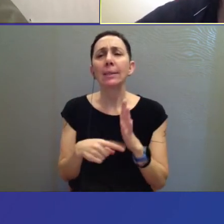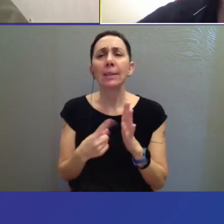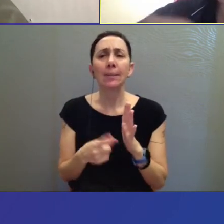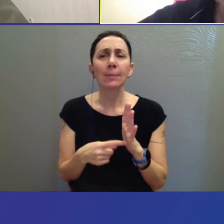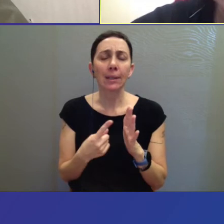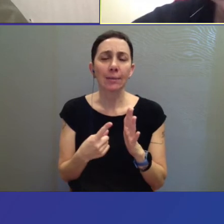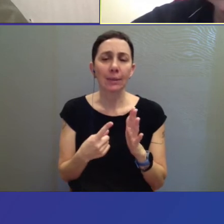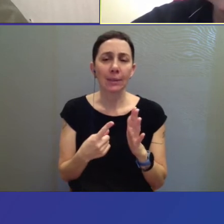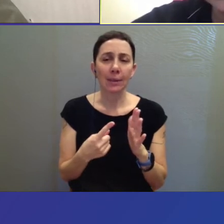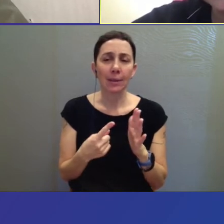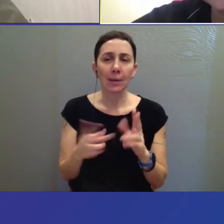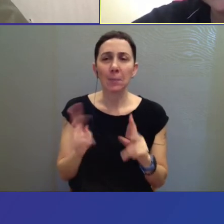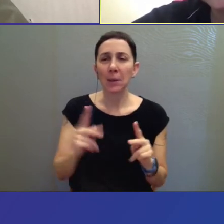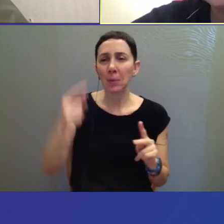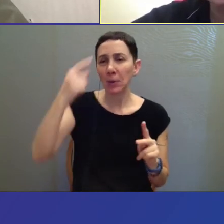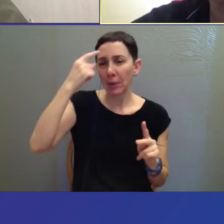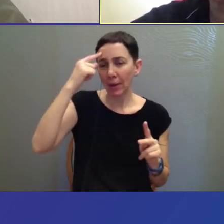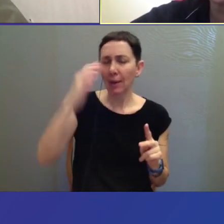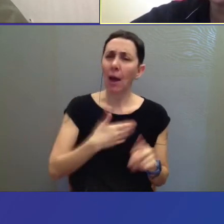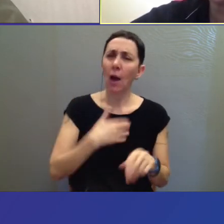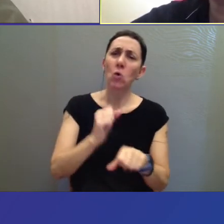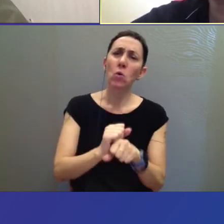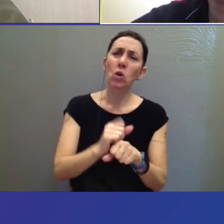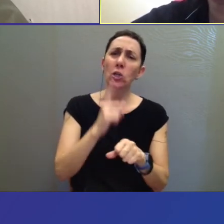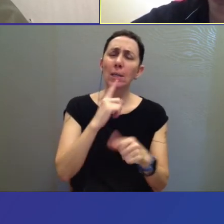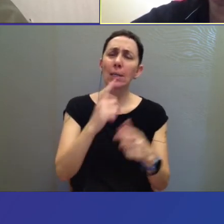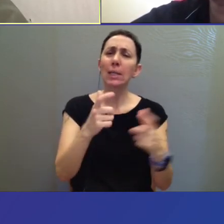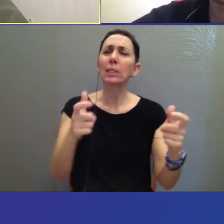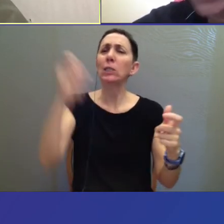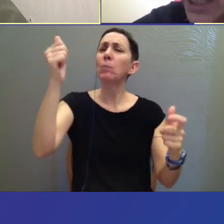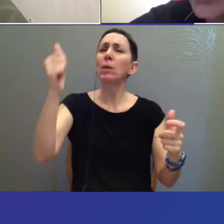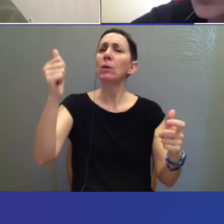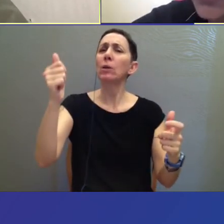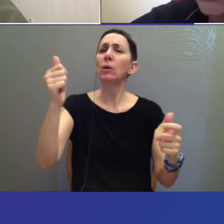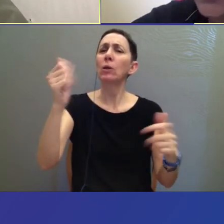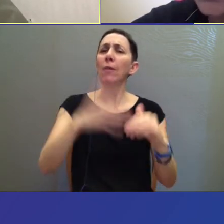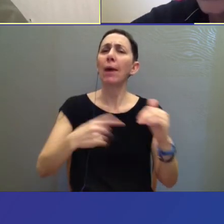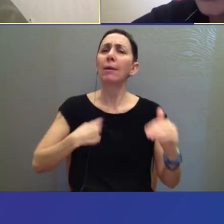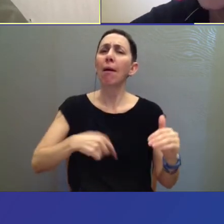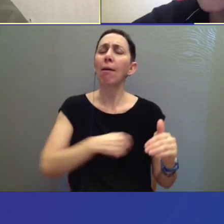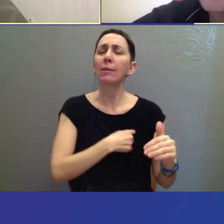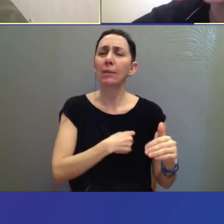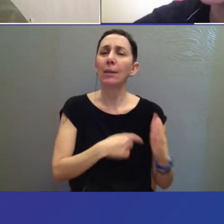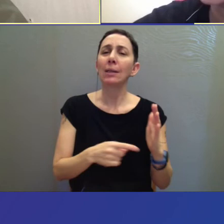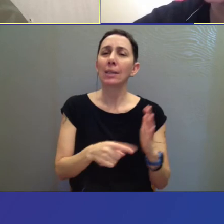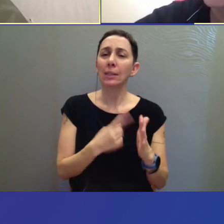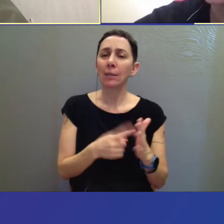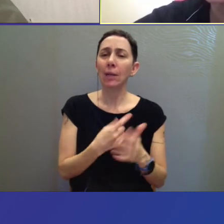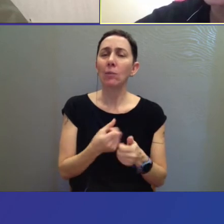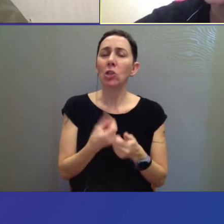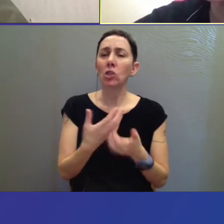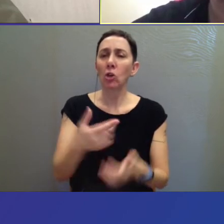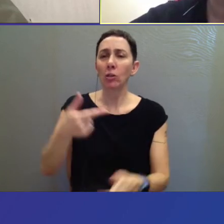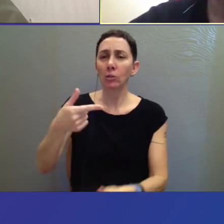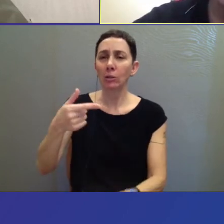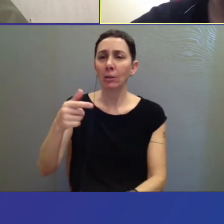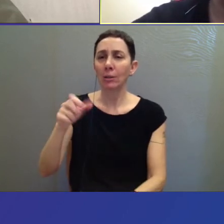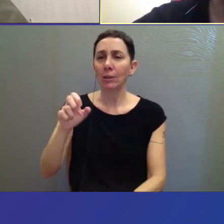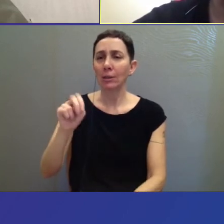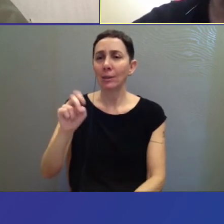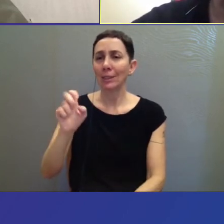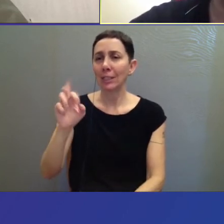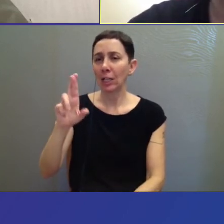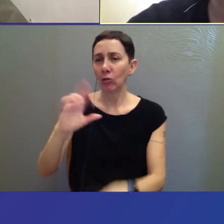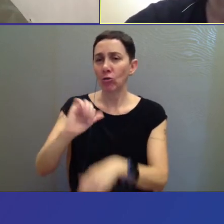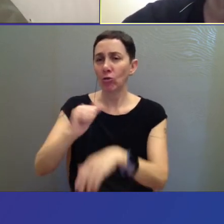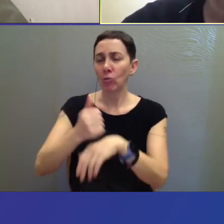that the work we do is bigger than us has caused particularly gender-based hierarchies and